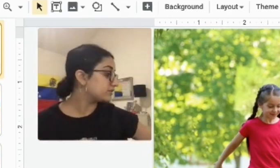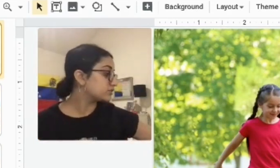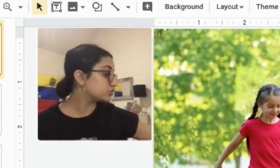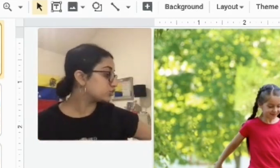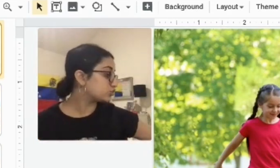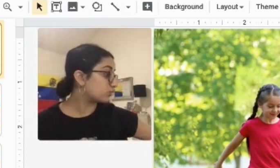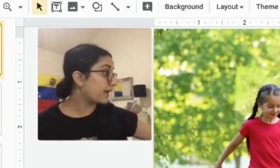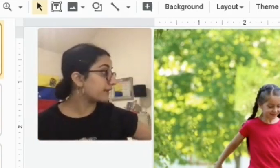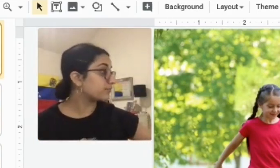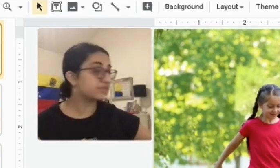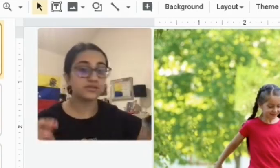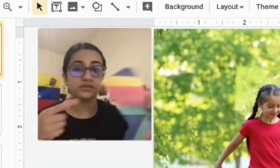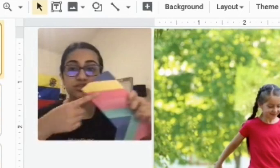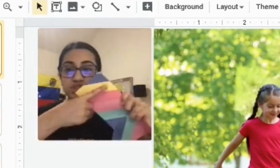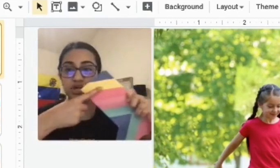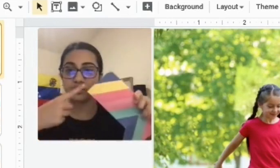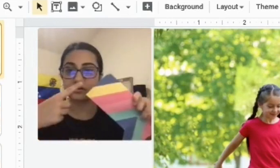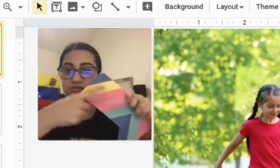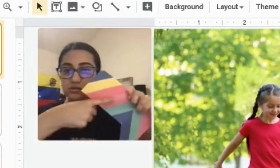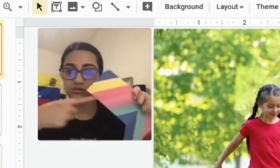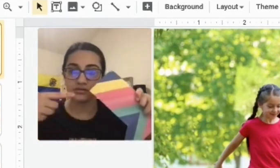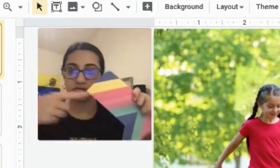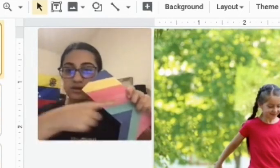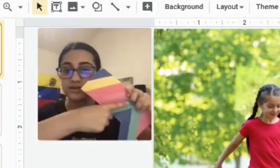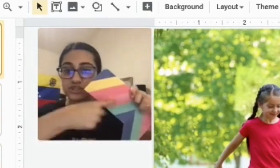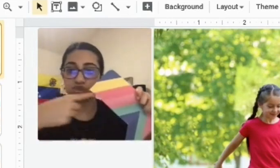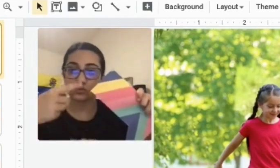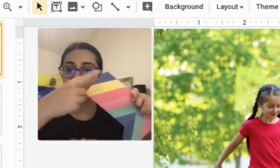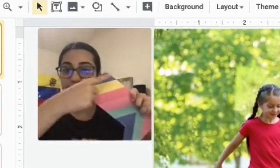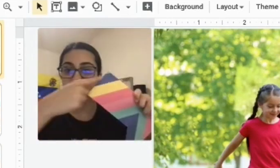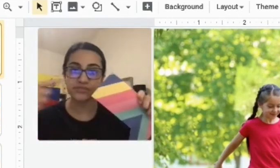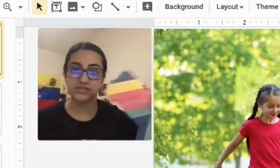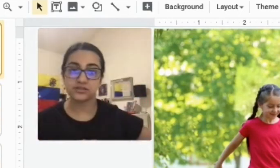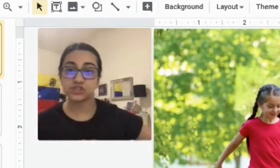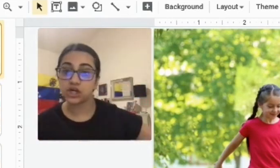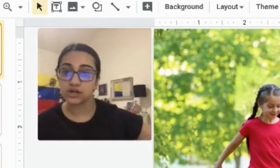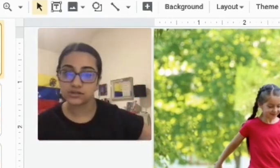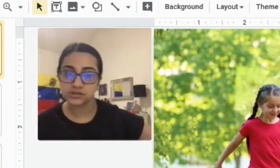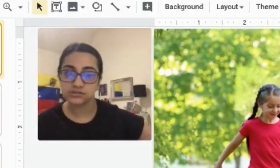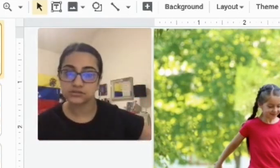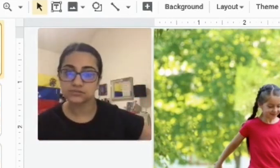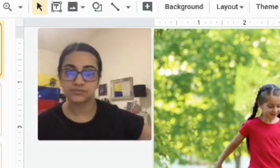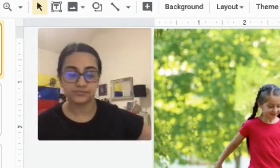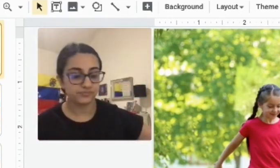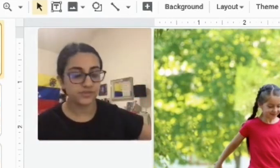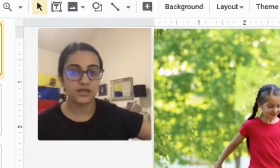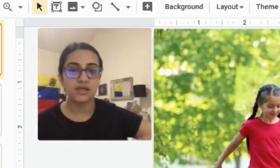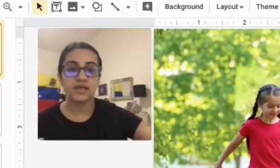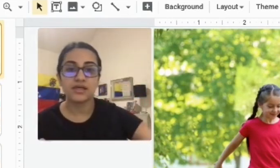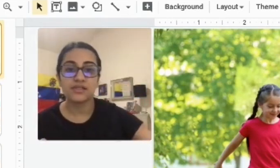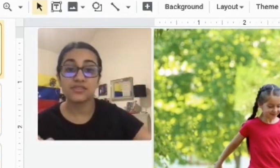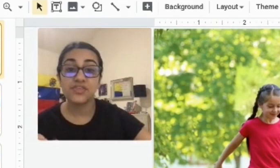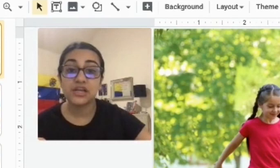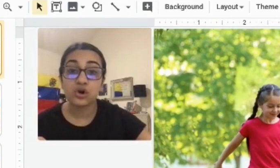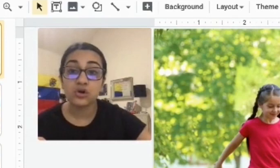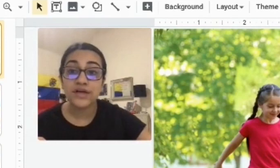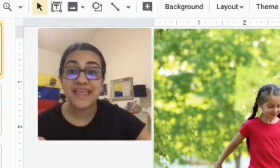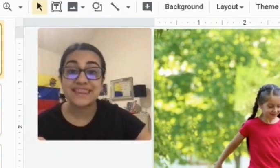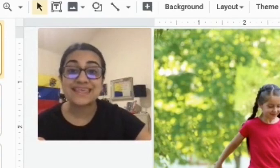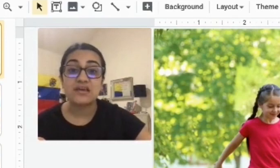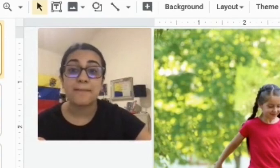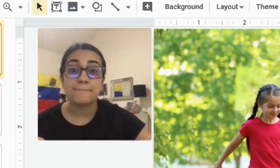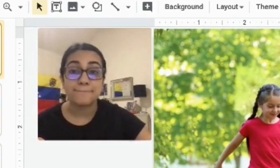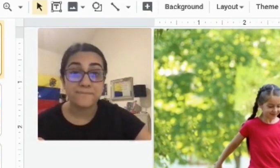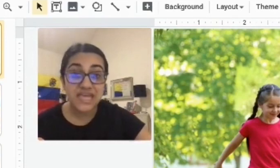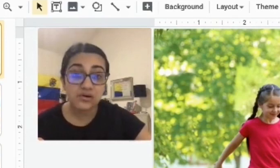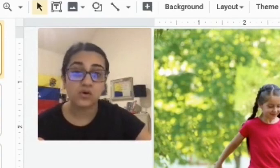a striped shirt. A striped shirt. The girl